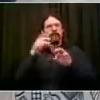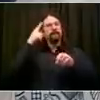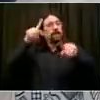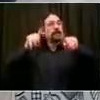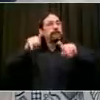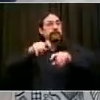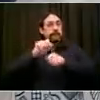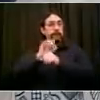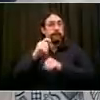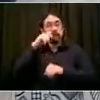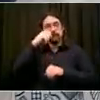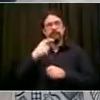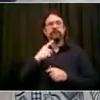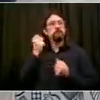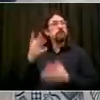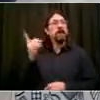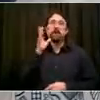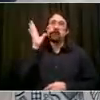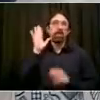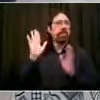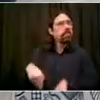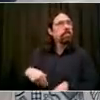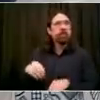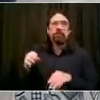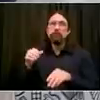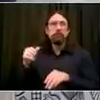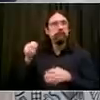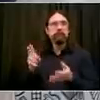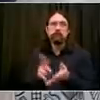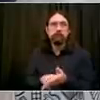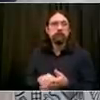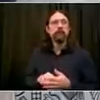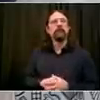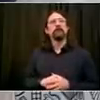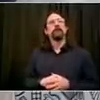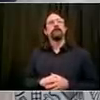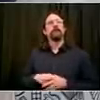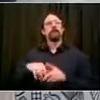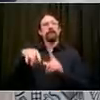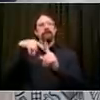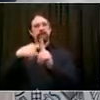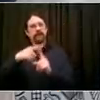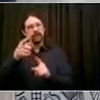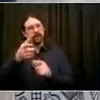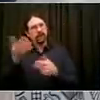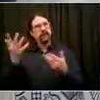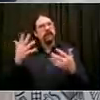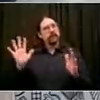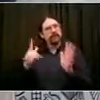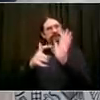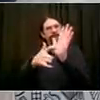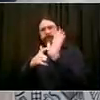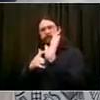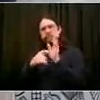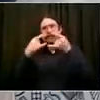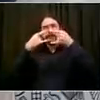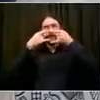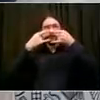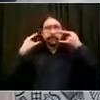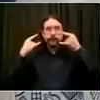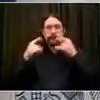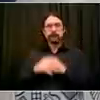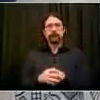through, but we want to look at geographical issues. We want to look at test positivity